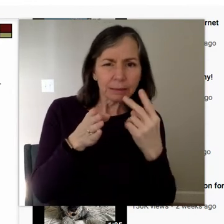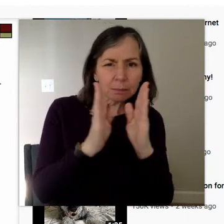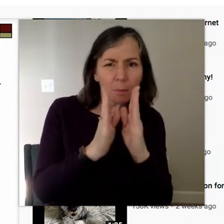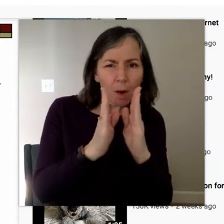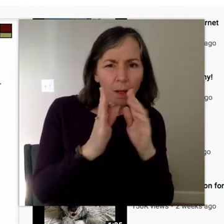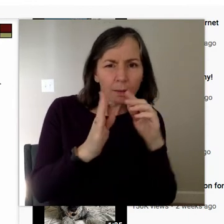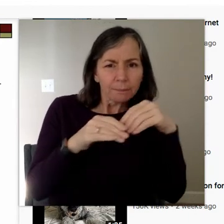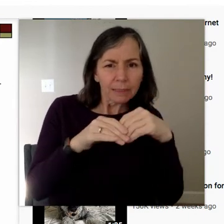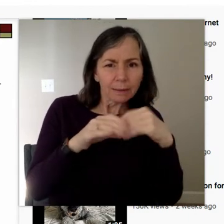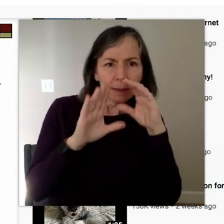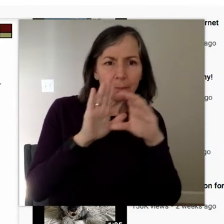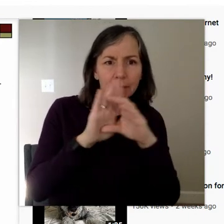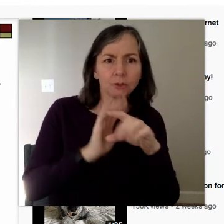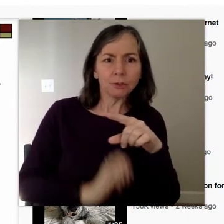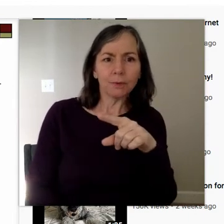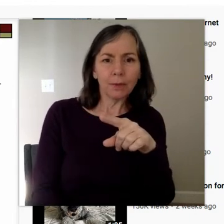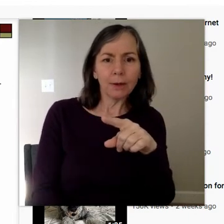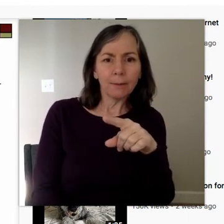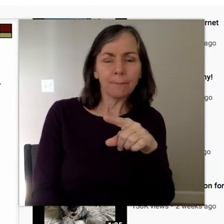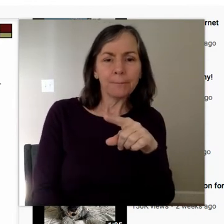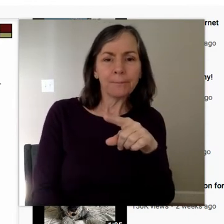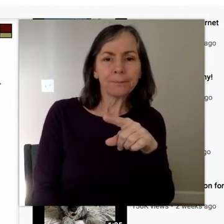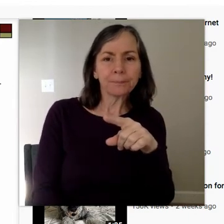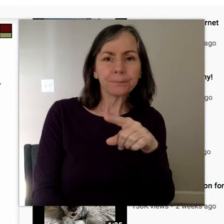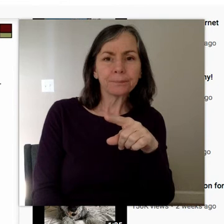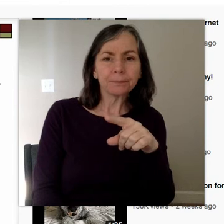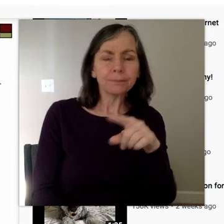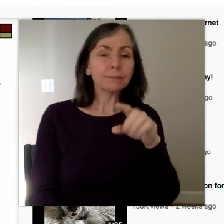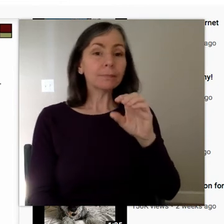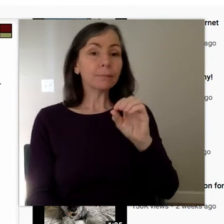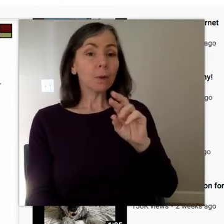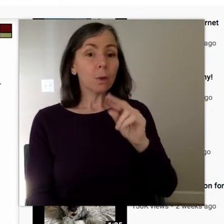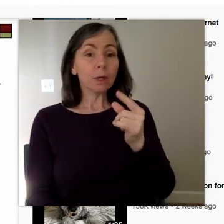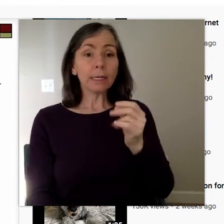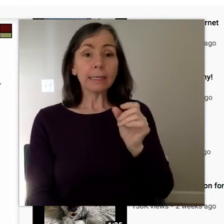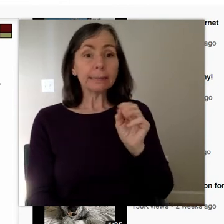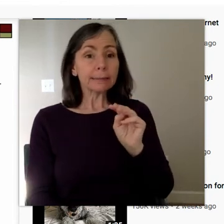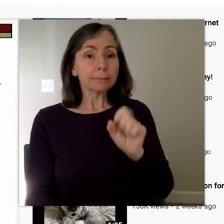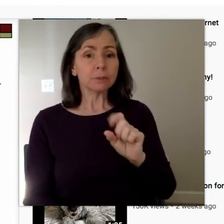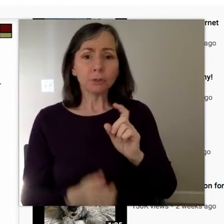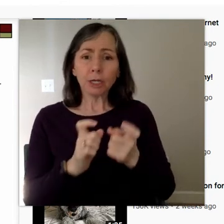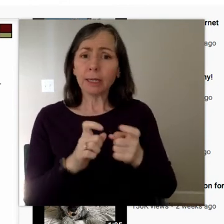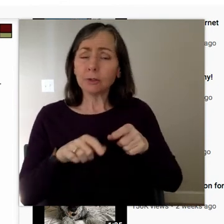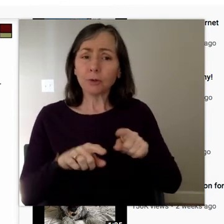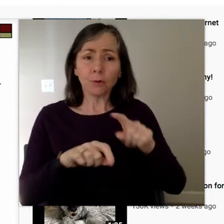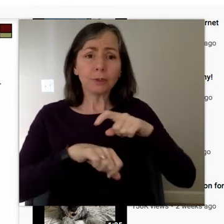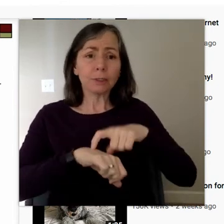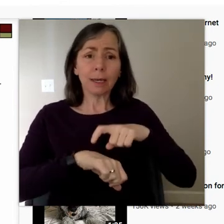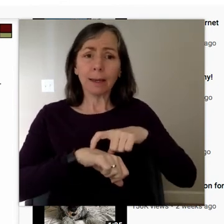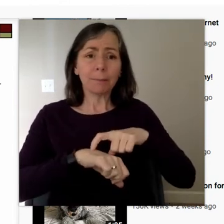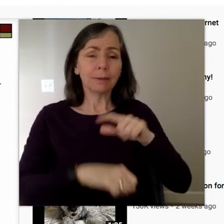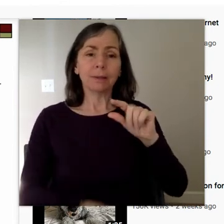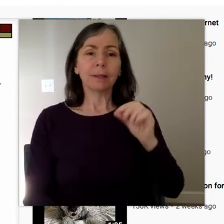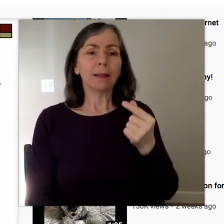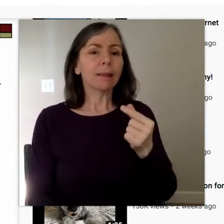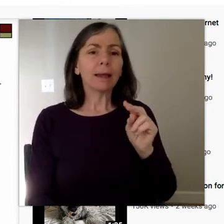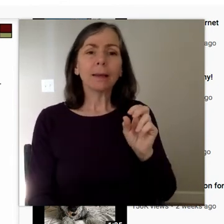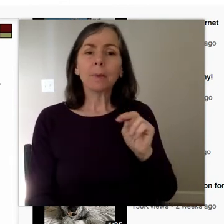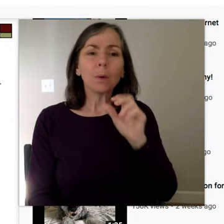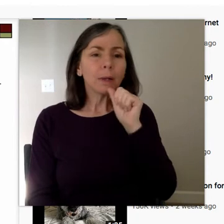Here's the significance that organisms, they change. Life changes over time. The leg bones never disappeared